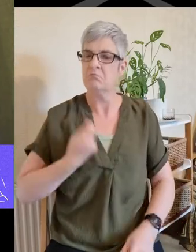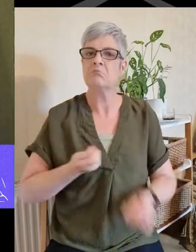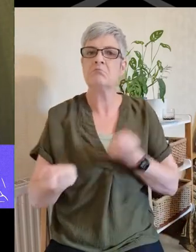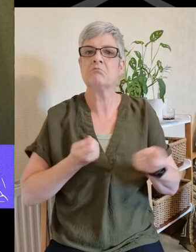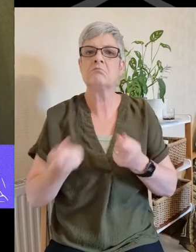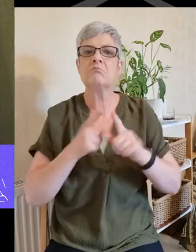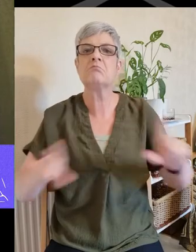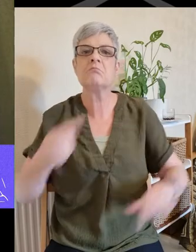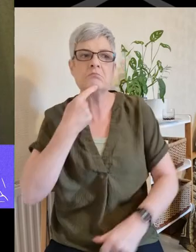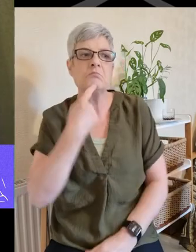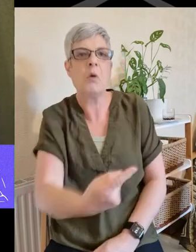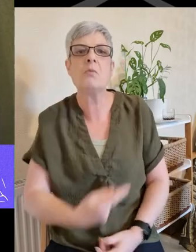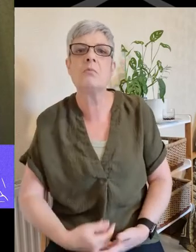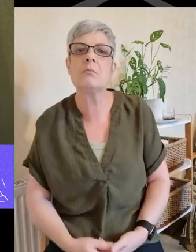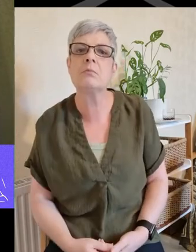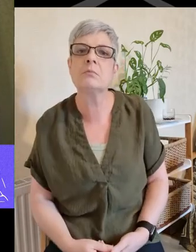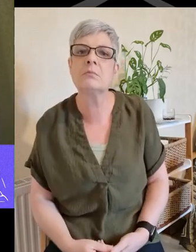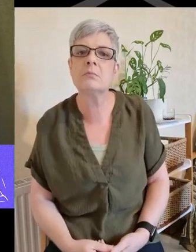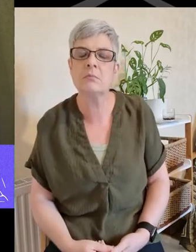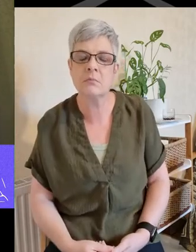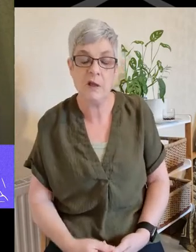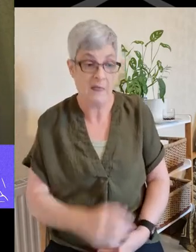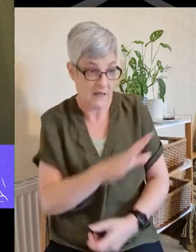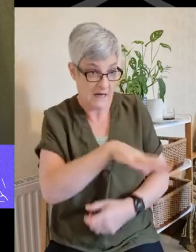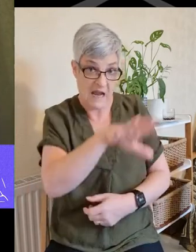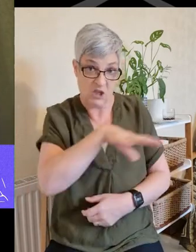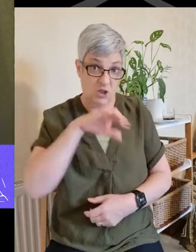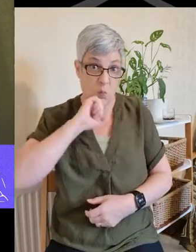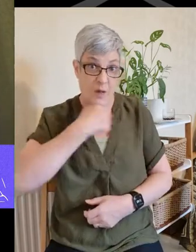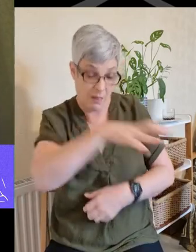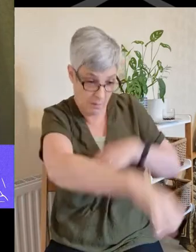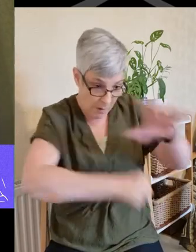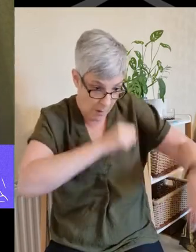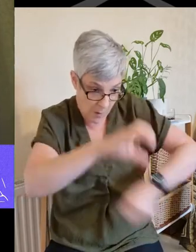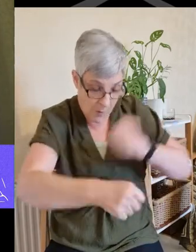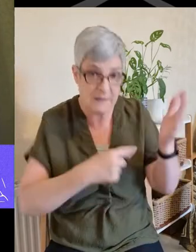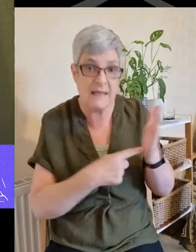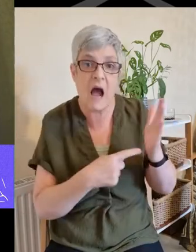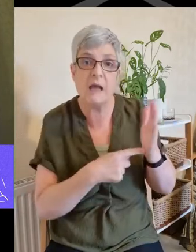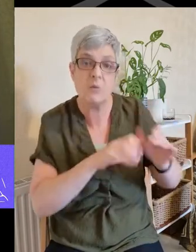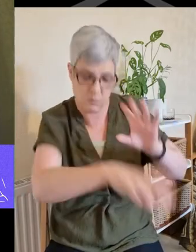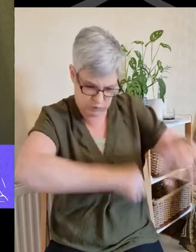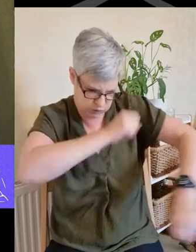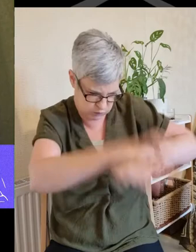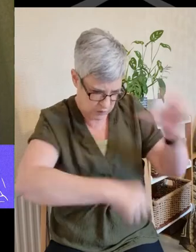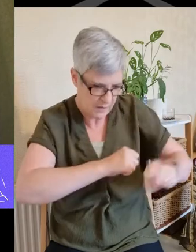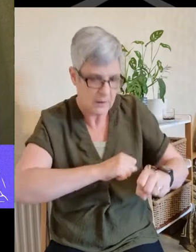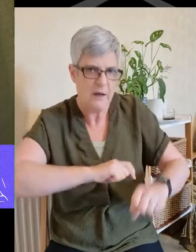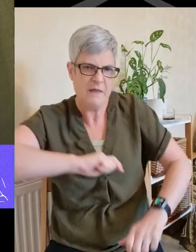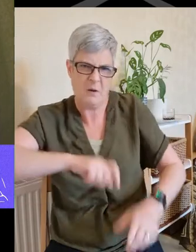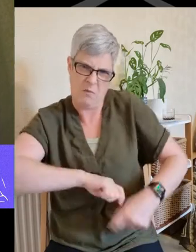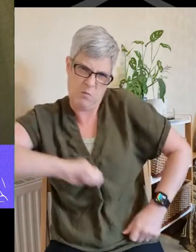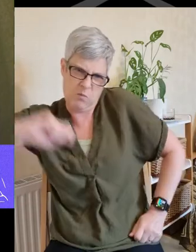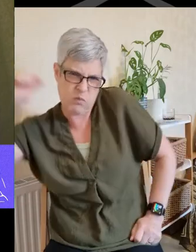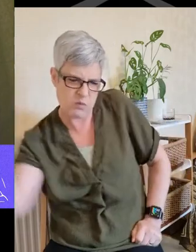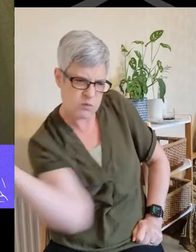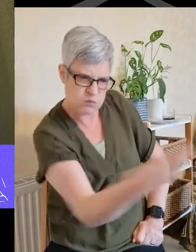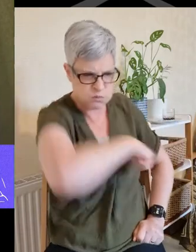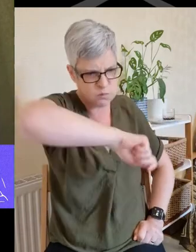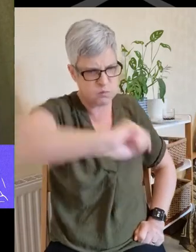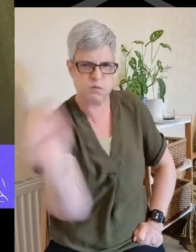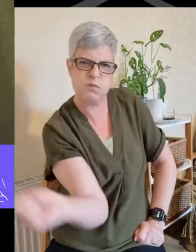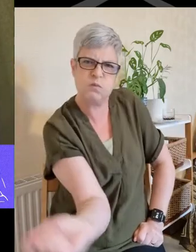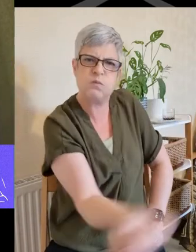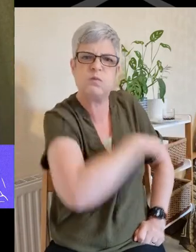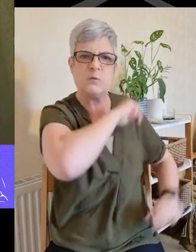have spoken. The nations will plunder Tyre, and with their swords they will kill those who live in